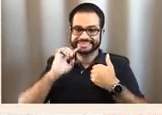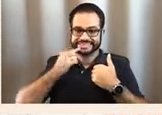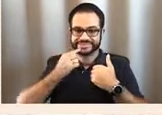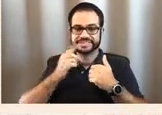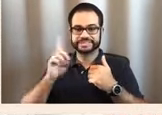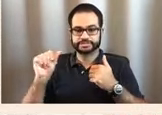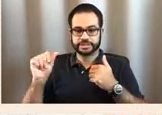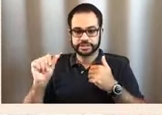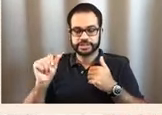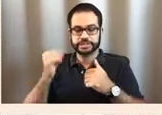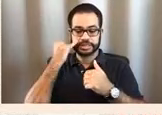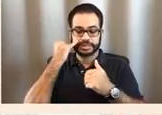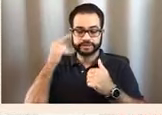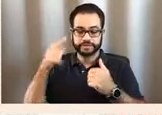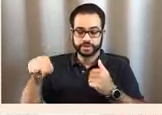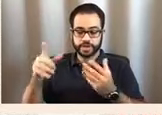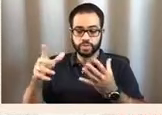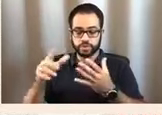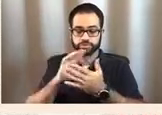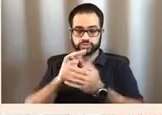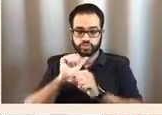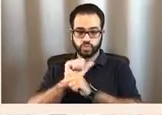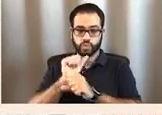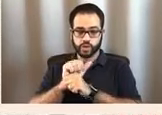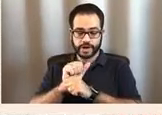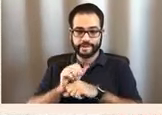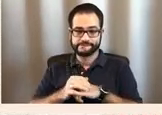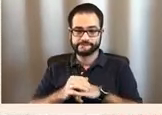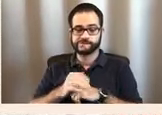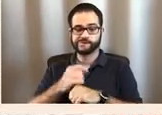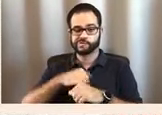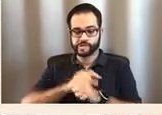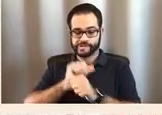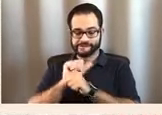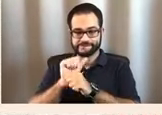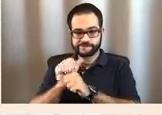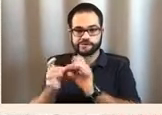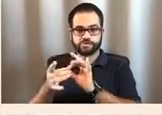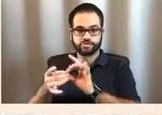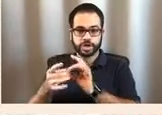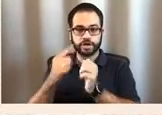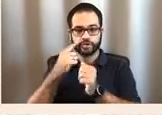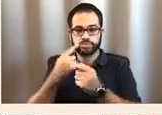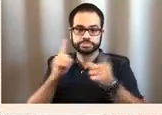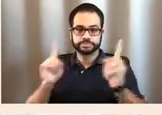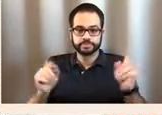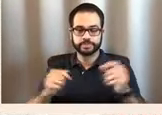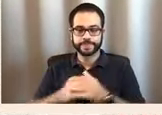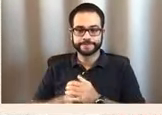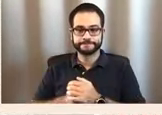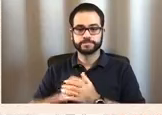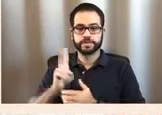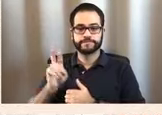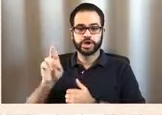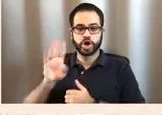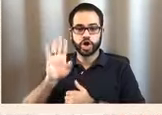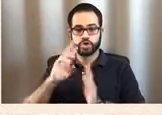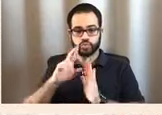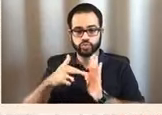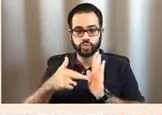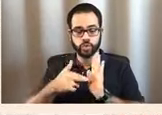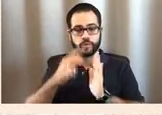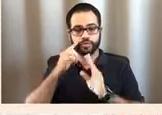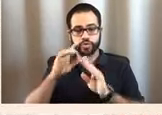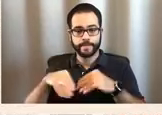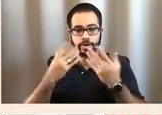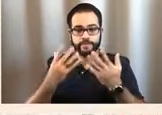wish to obtain employment. So we work together to make that happen. VR's role is to provide phase